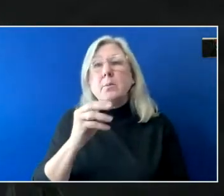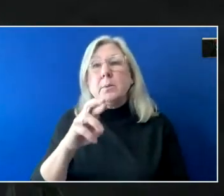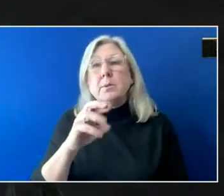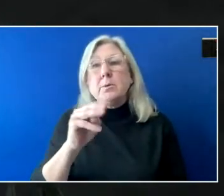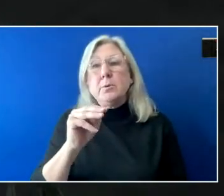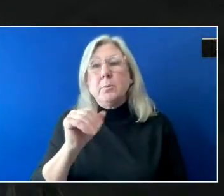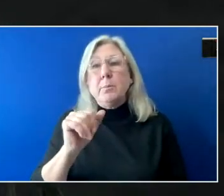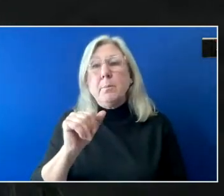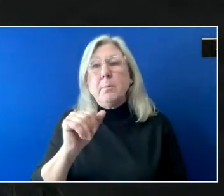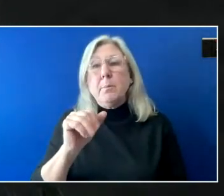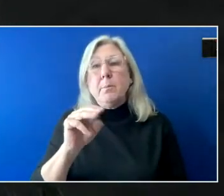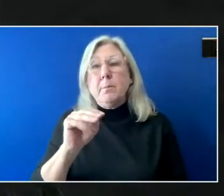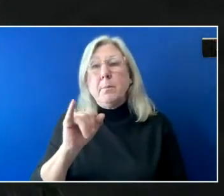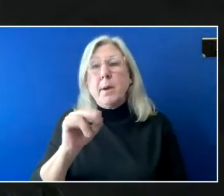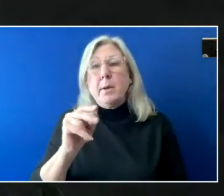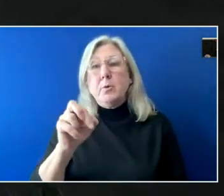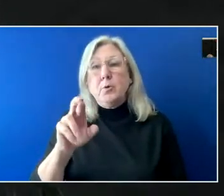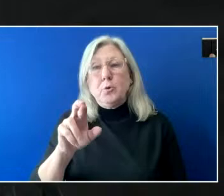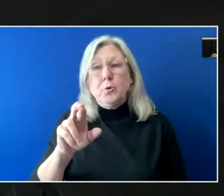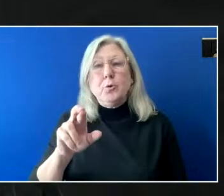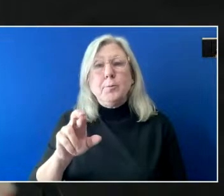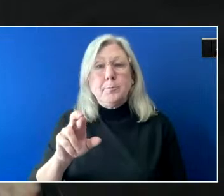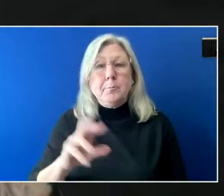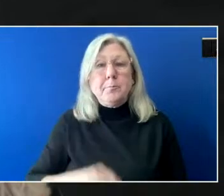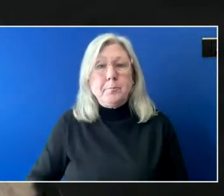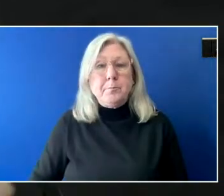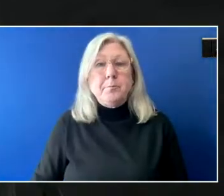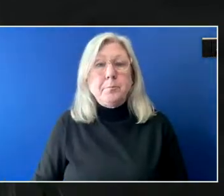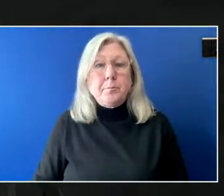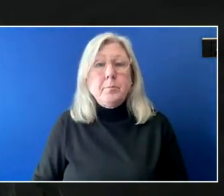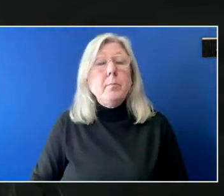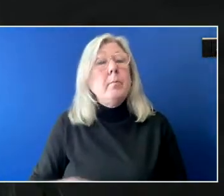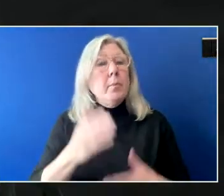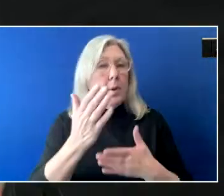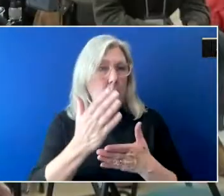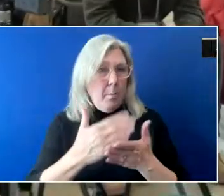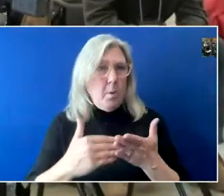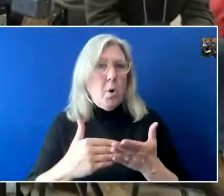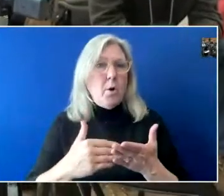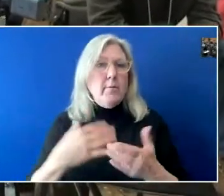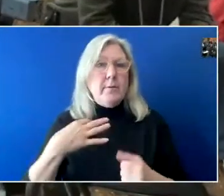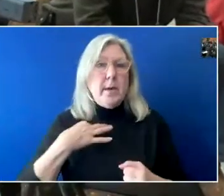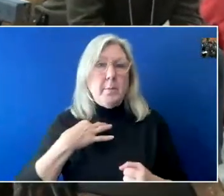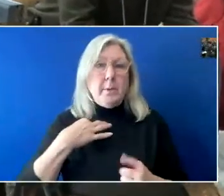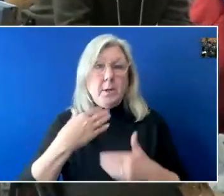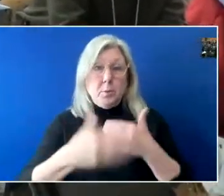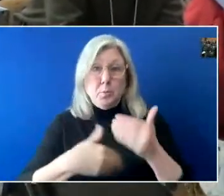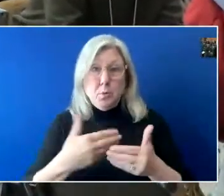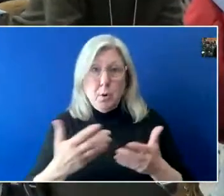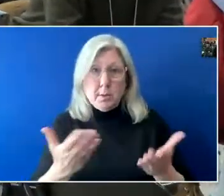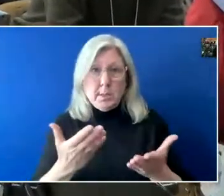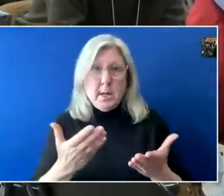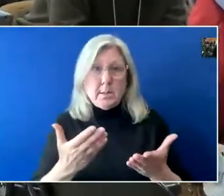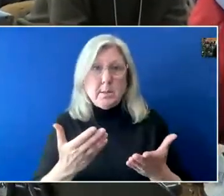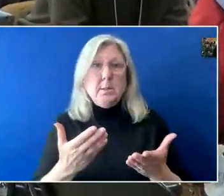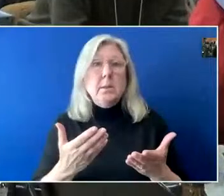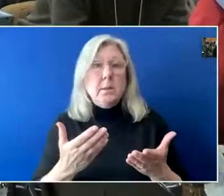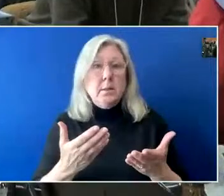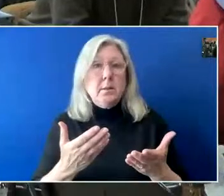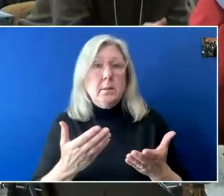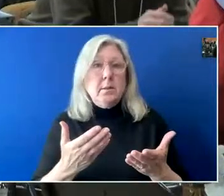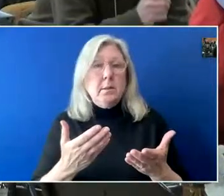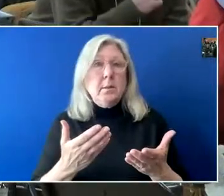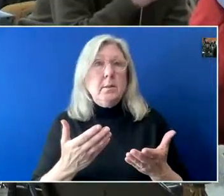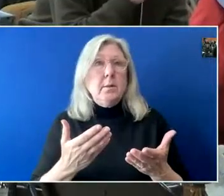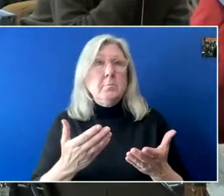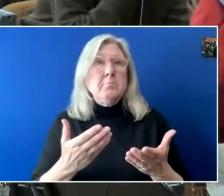Miner so part of the application process is to uh inquire of